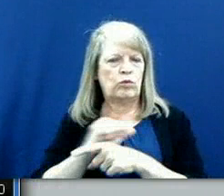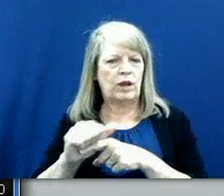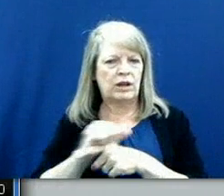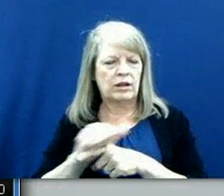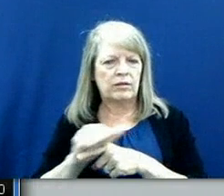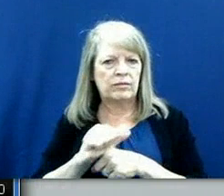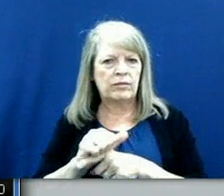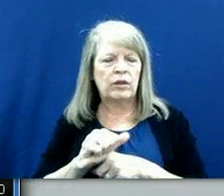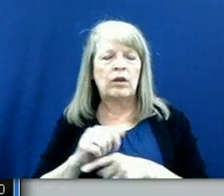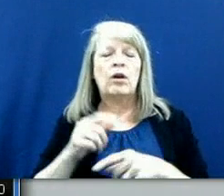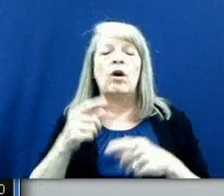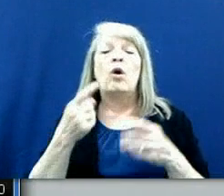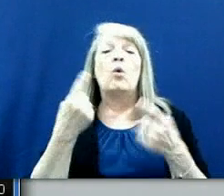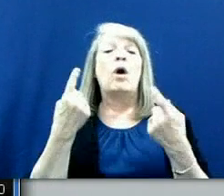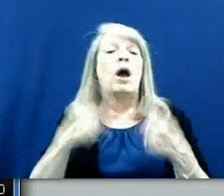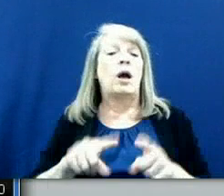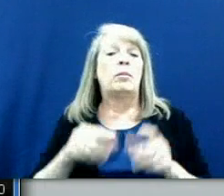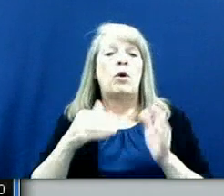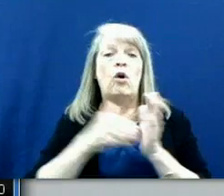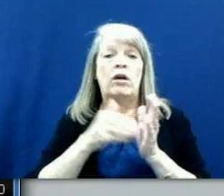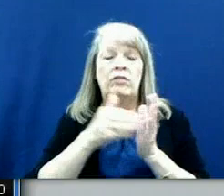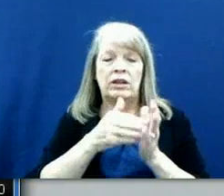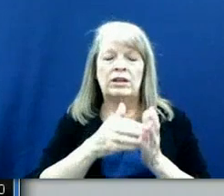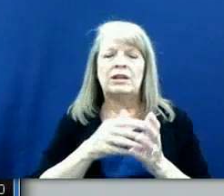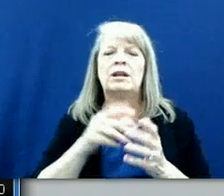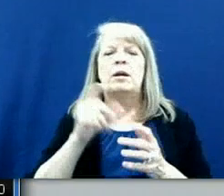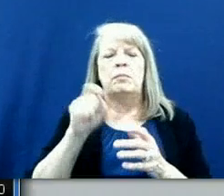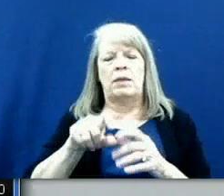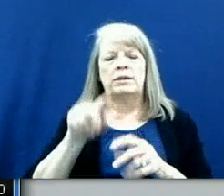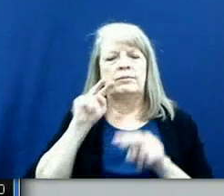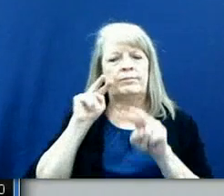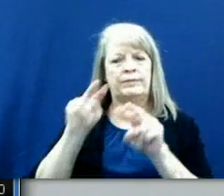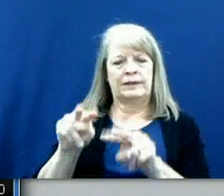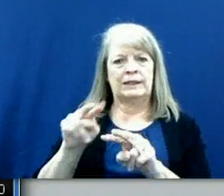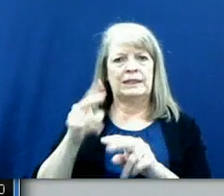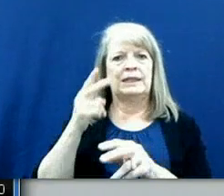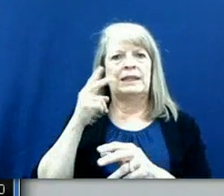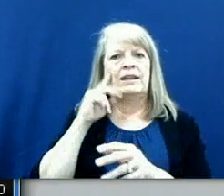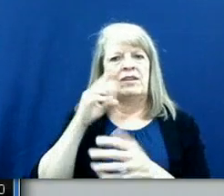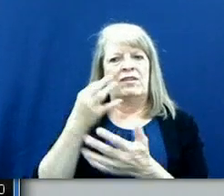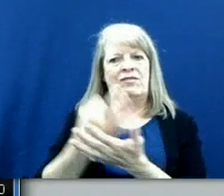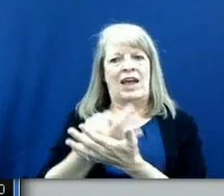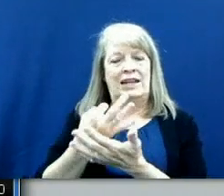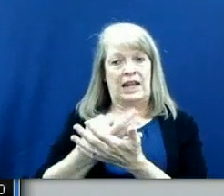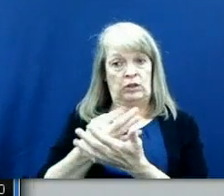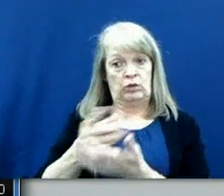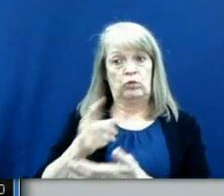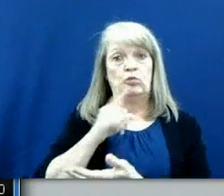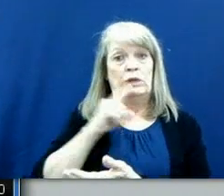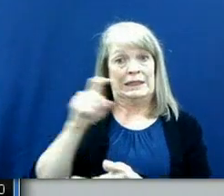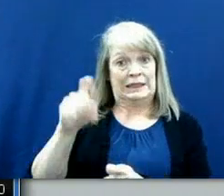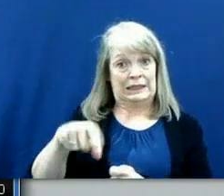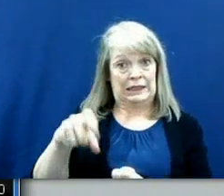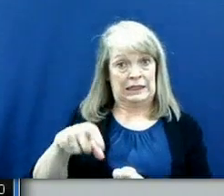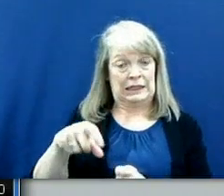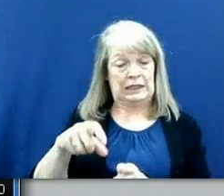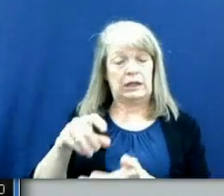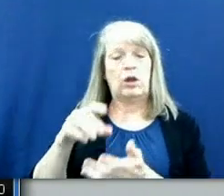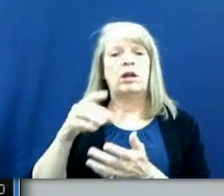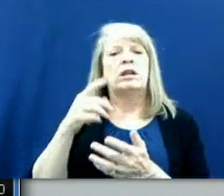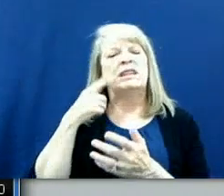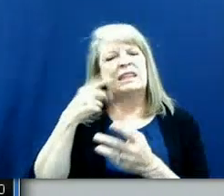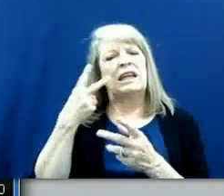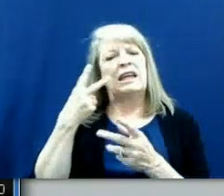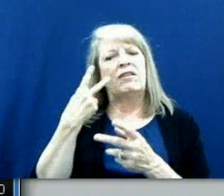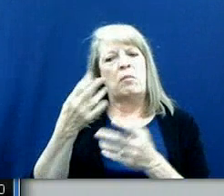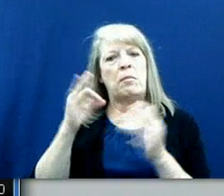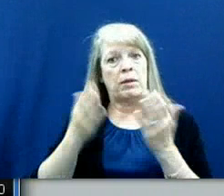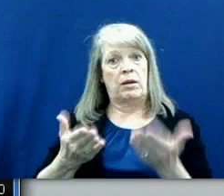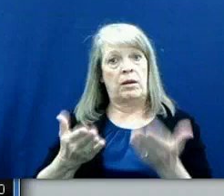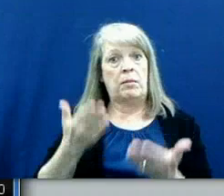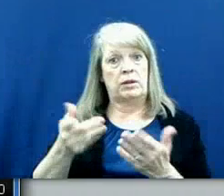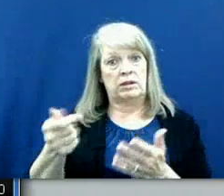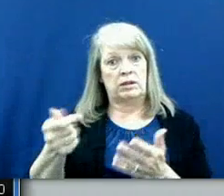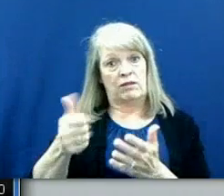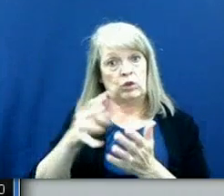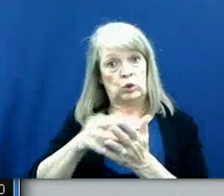And often, a financial needs assessment is required to determine the student or family